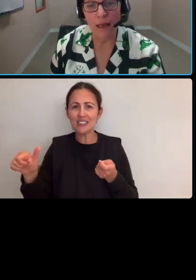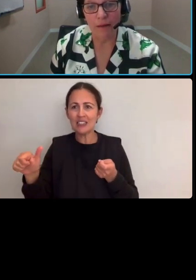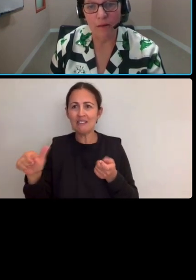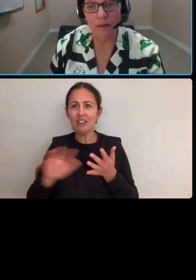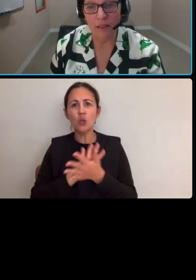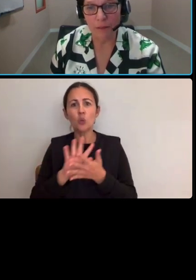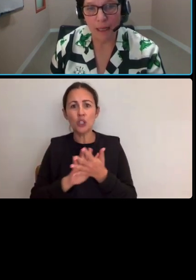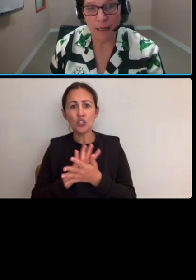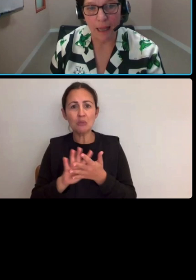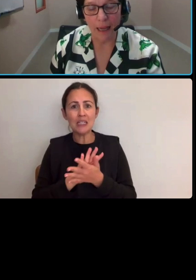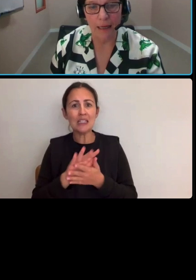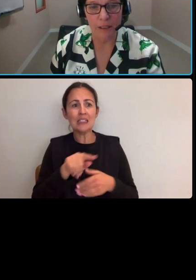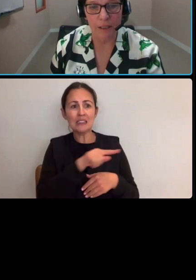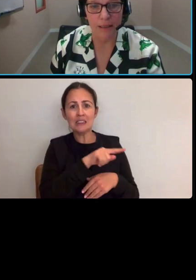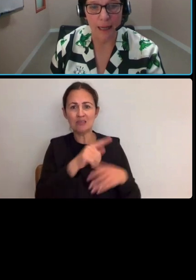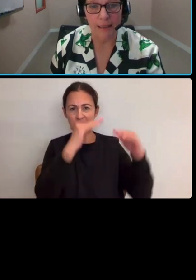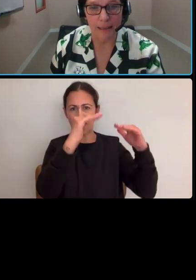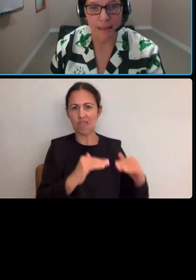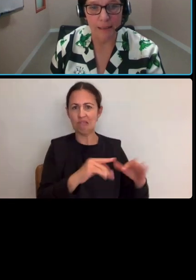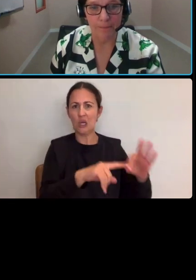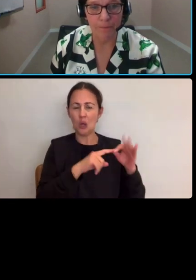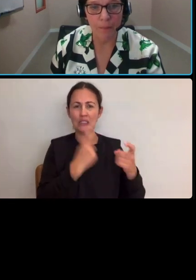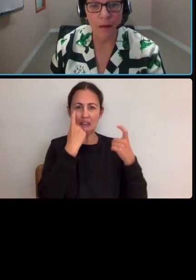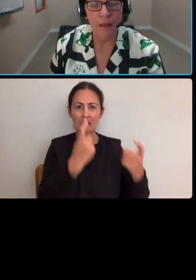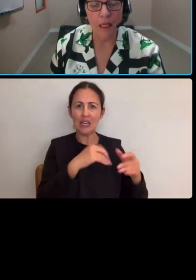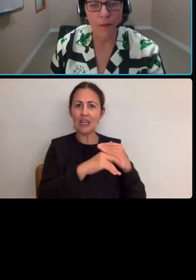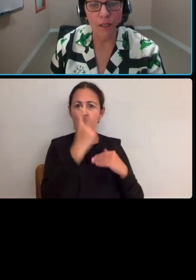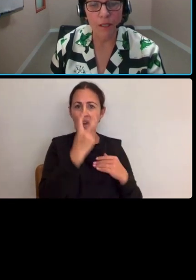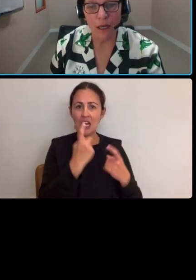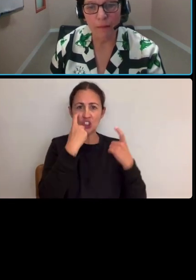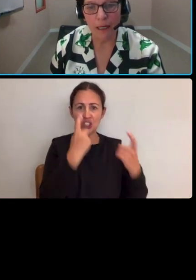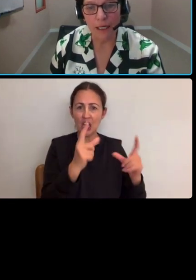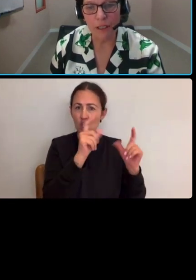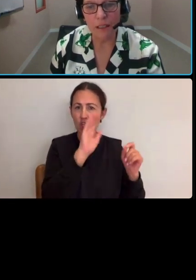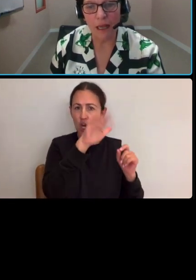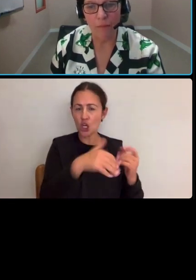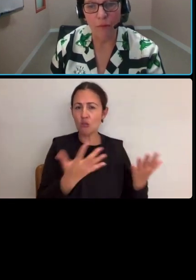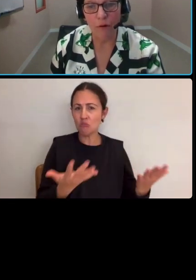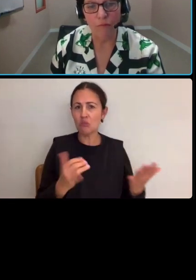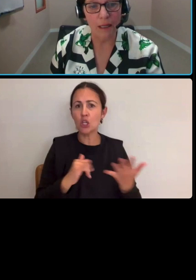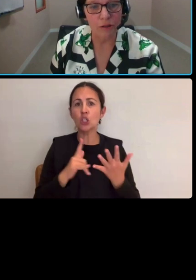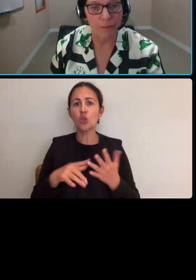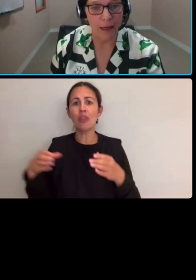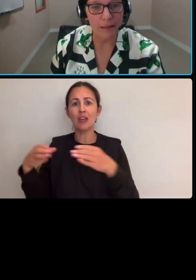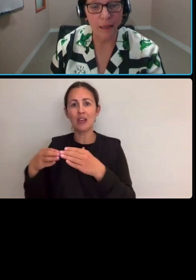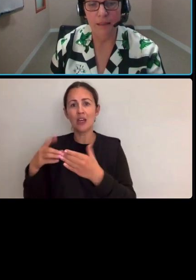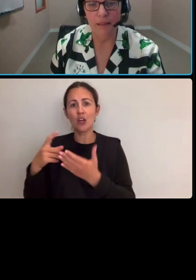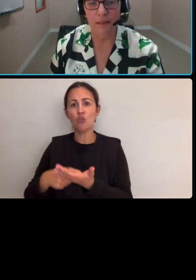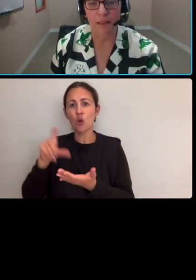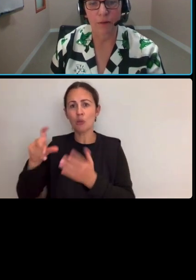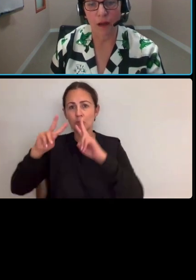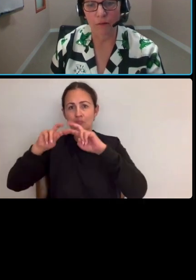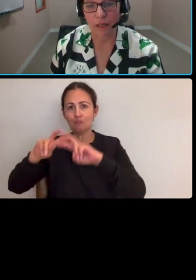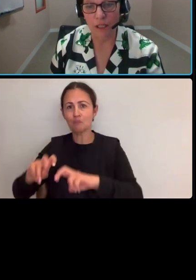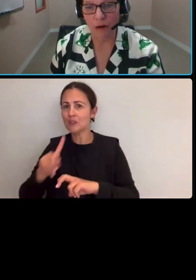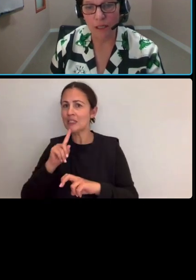the high levels of substandard care in Australia's aged care system. The Commission's recommendations cover important regulatory matters